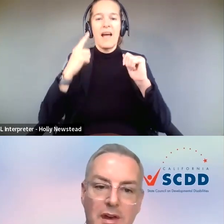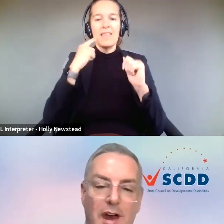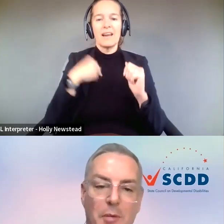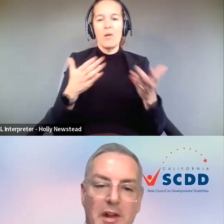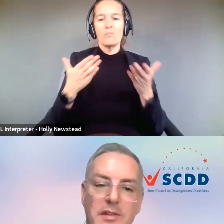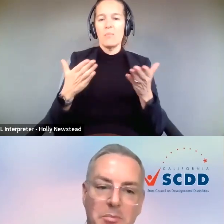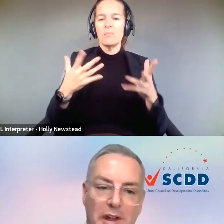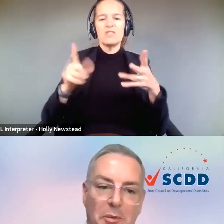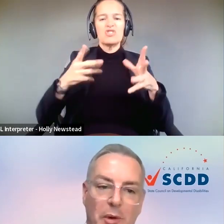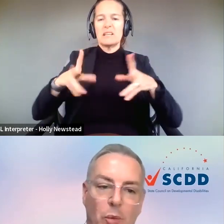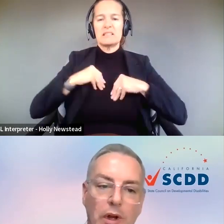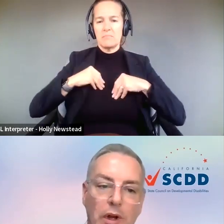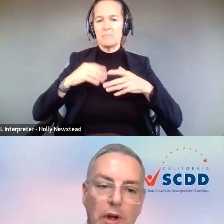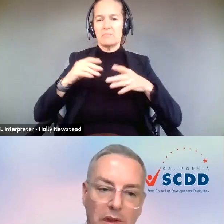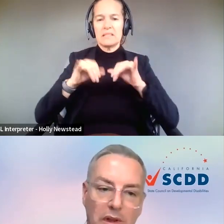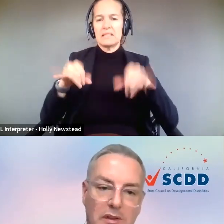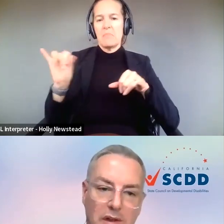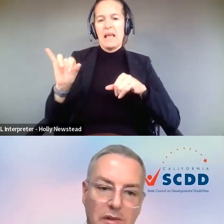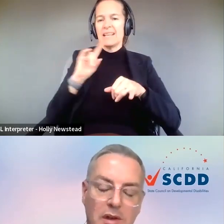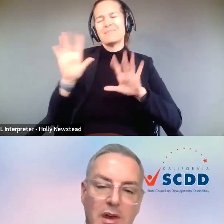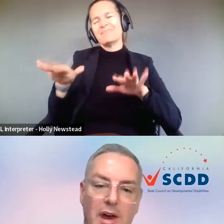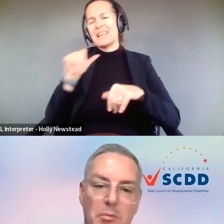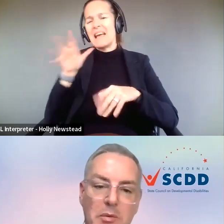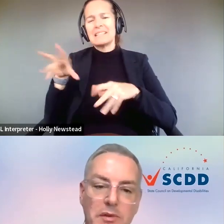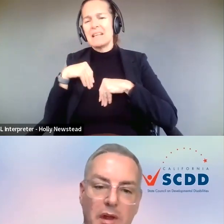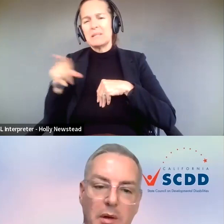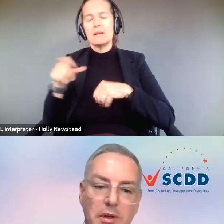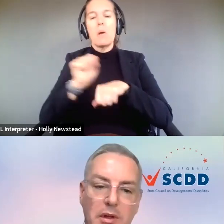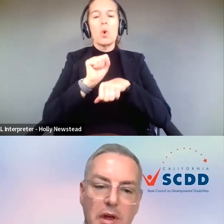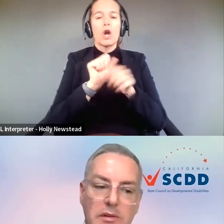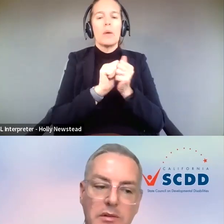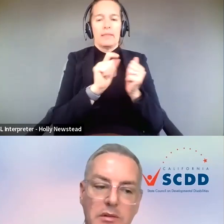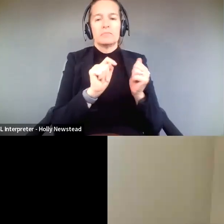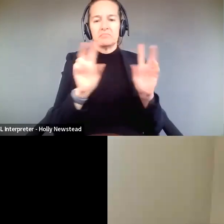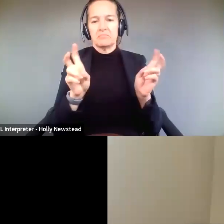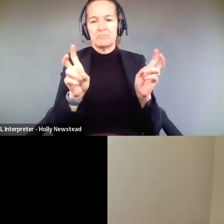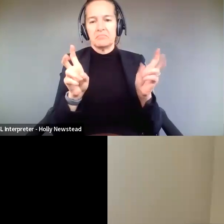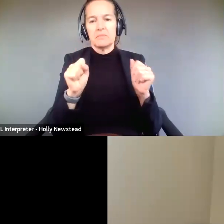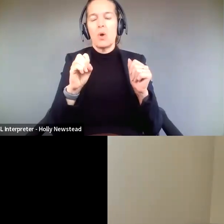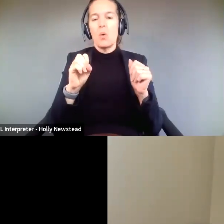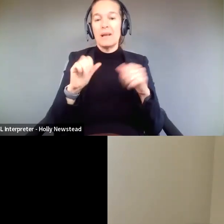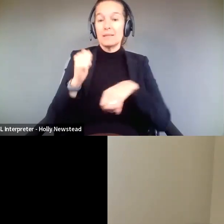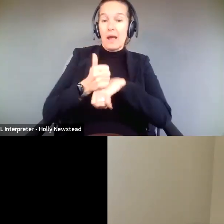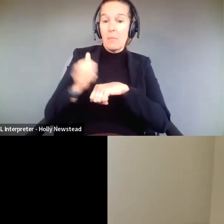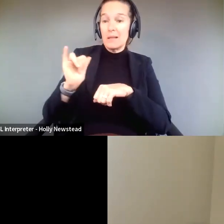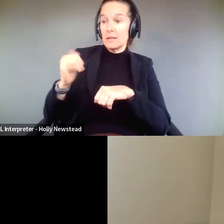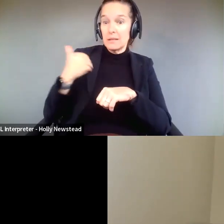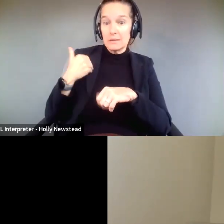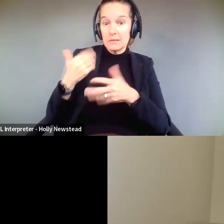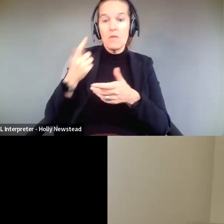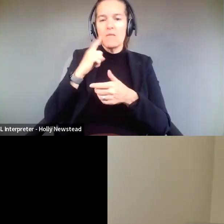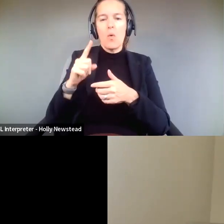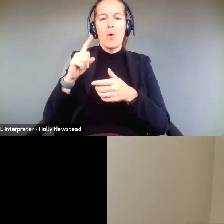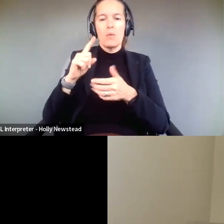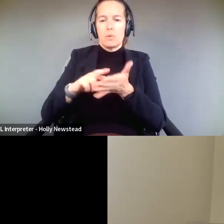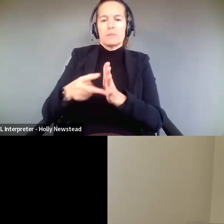is, not accepting it, but working with it as it is. It was set up as it is for a purpose over 50 years ago.